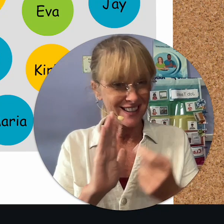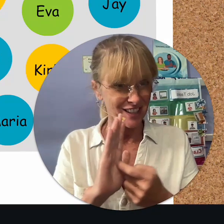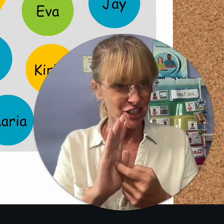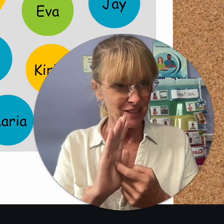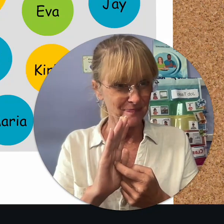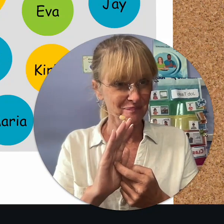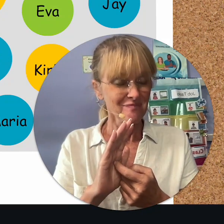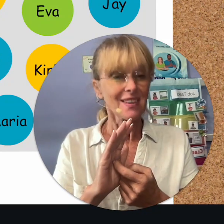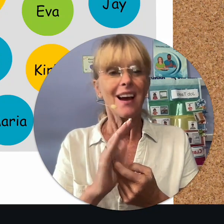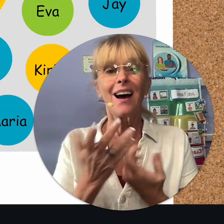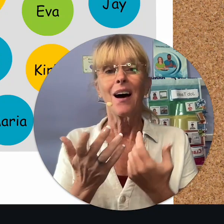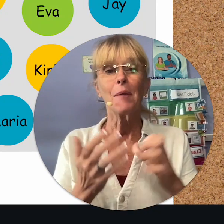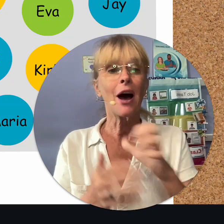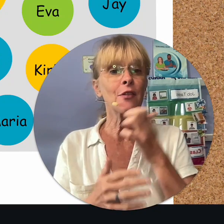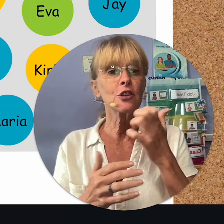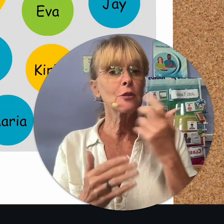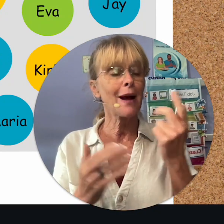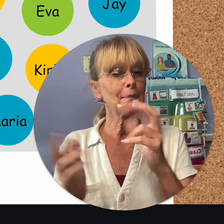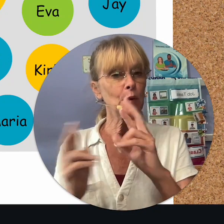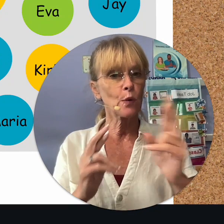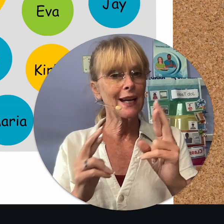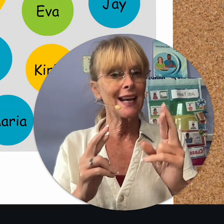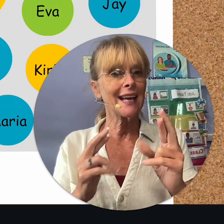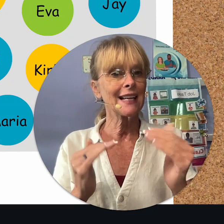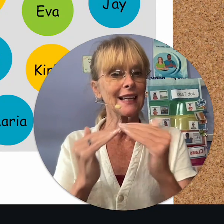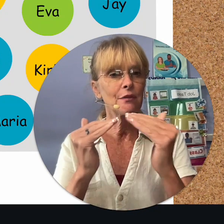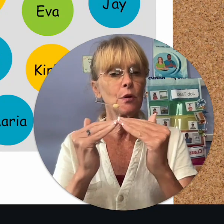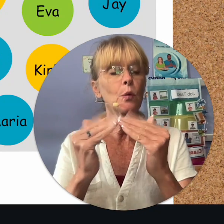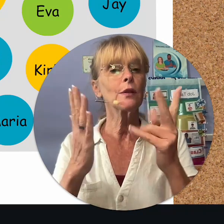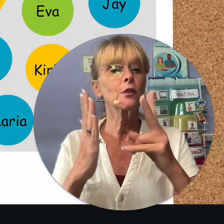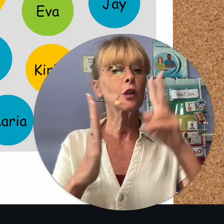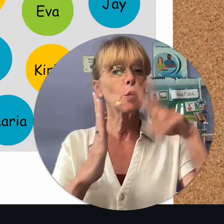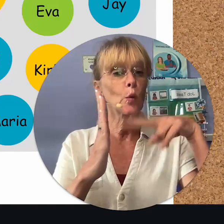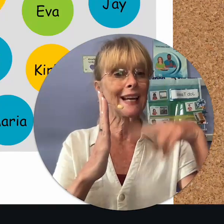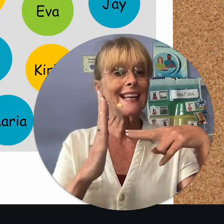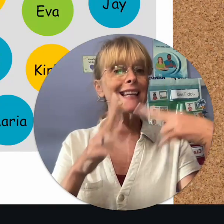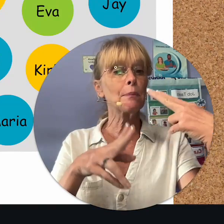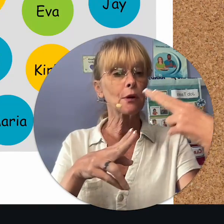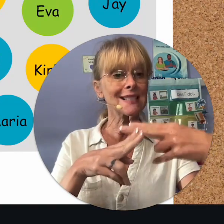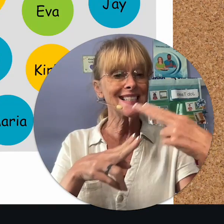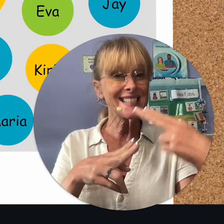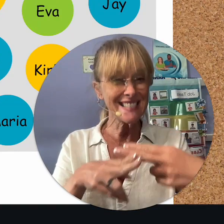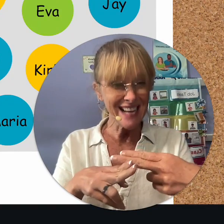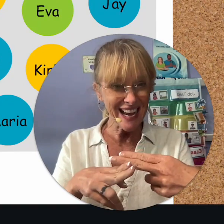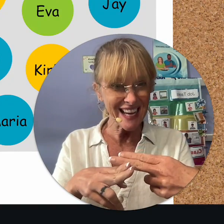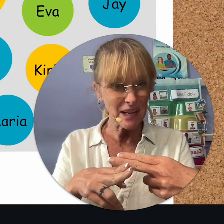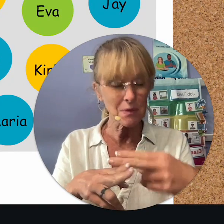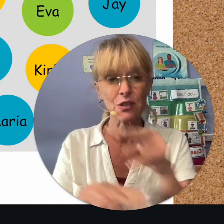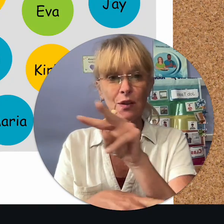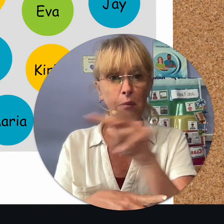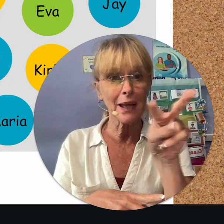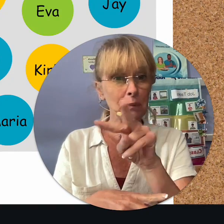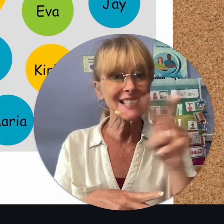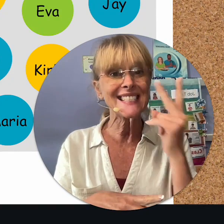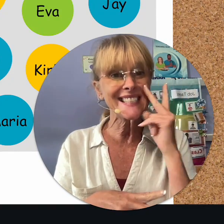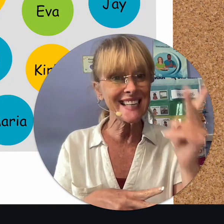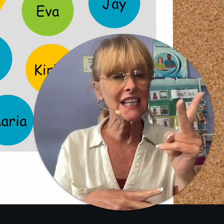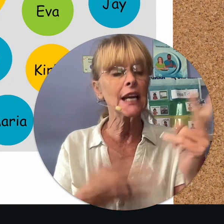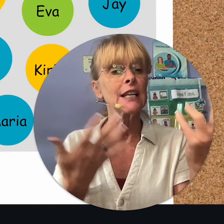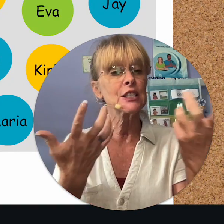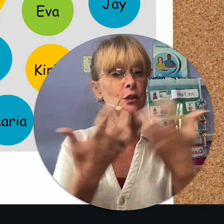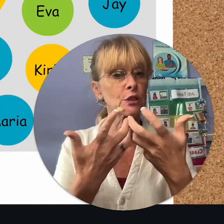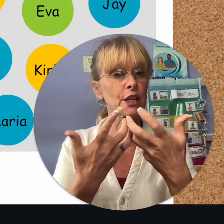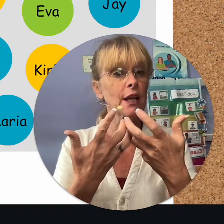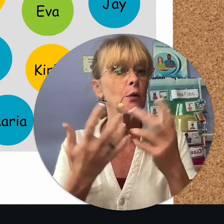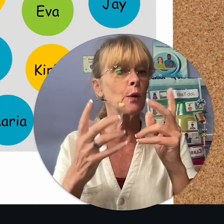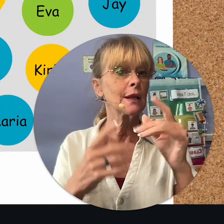face recognition. Others, you might be ready at a level where they're going to read the person's name, so they'll be able to see it